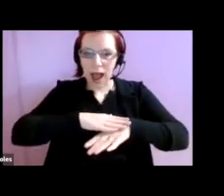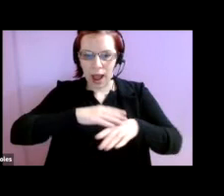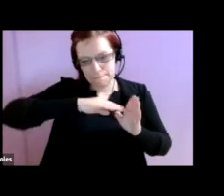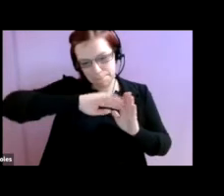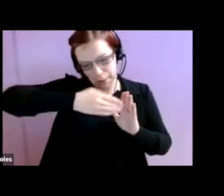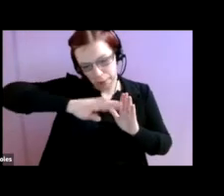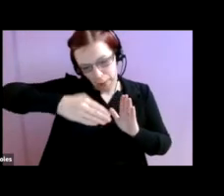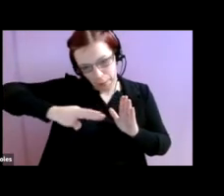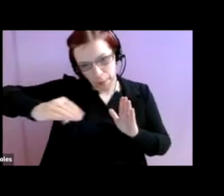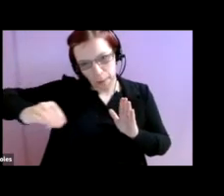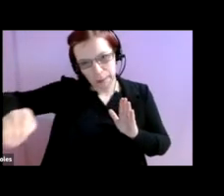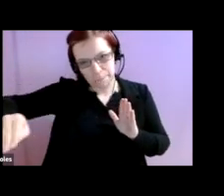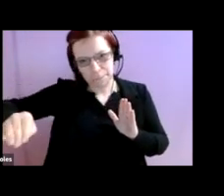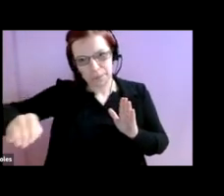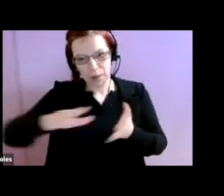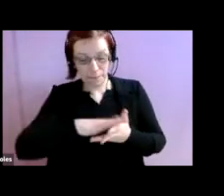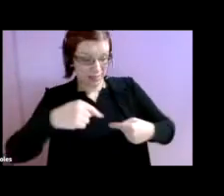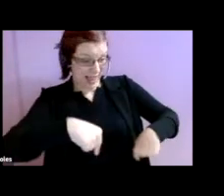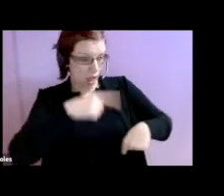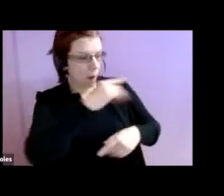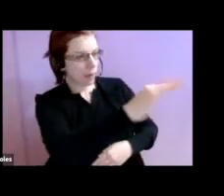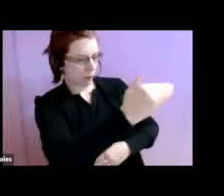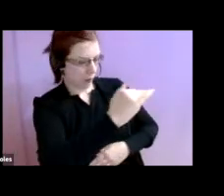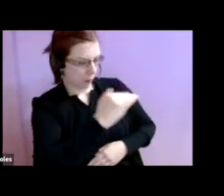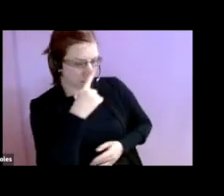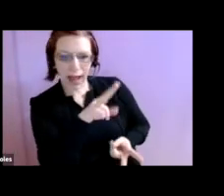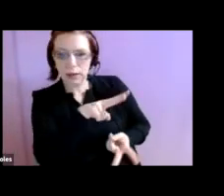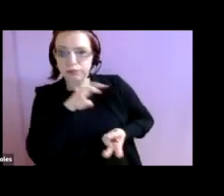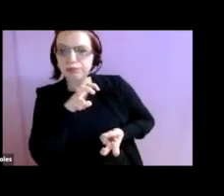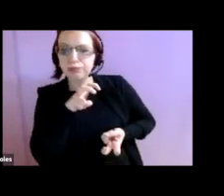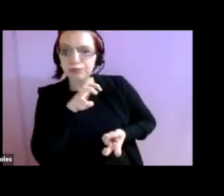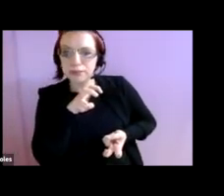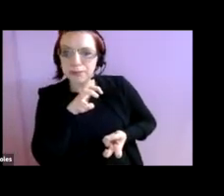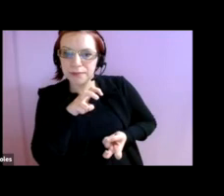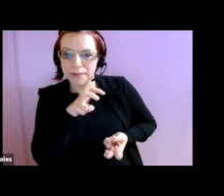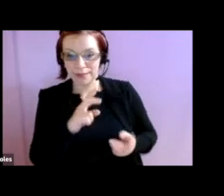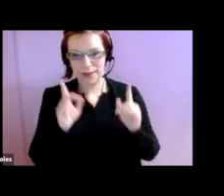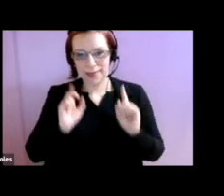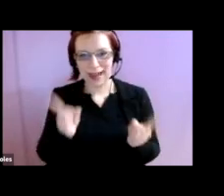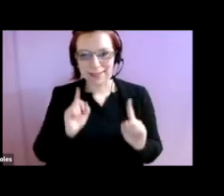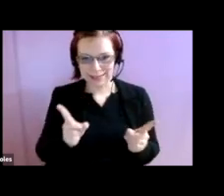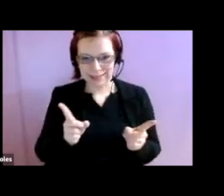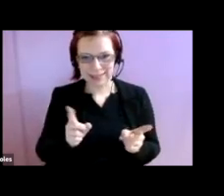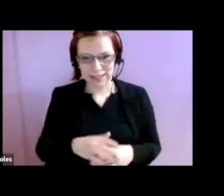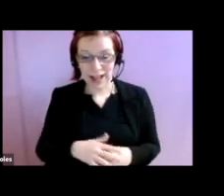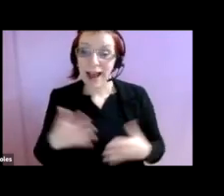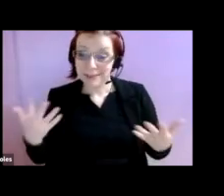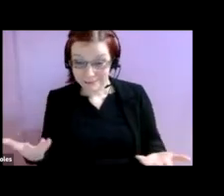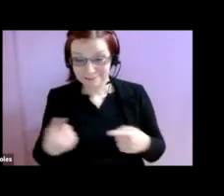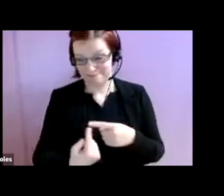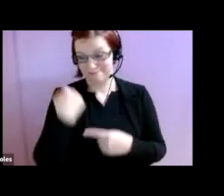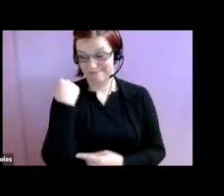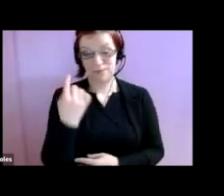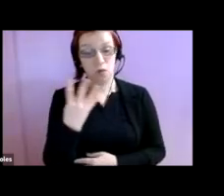here on the surface of the Earth. And indeed, that is what happened. Again, on 14th